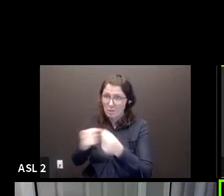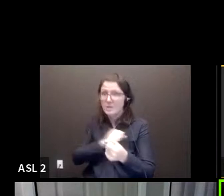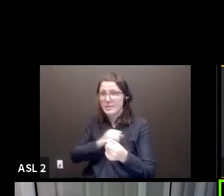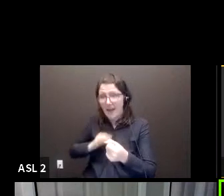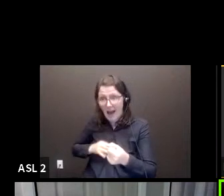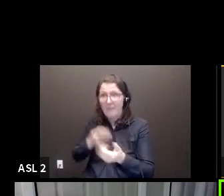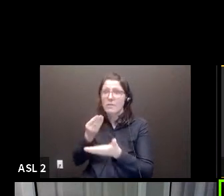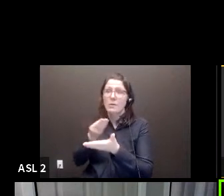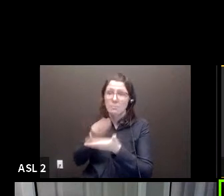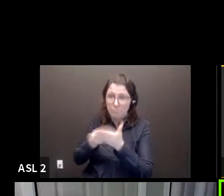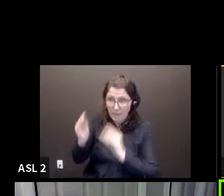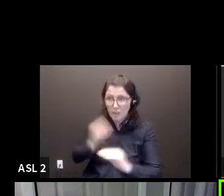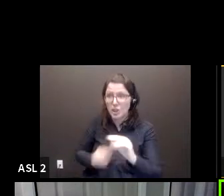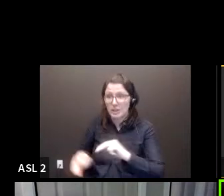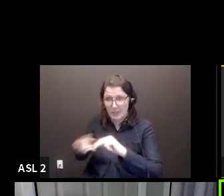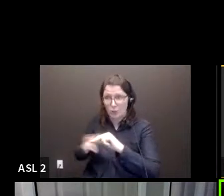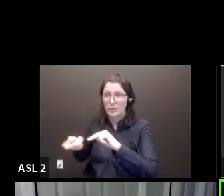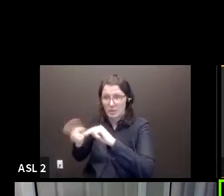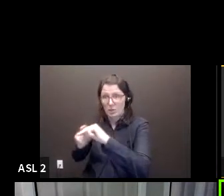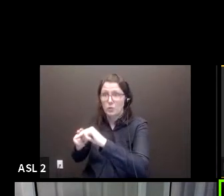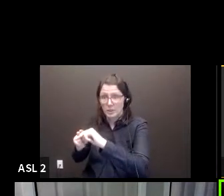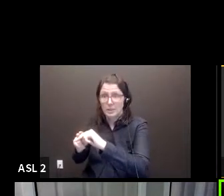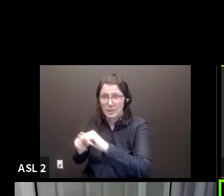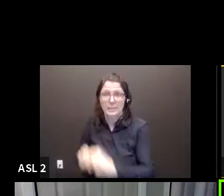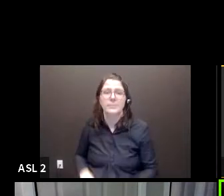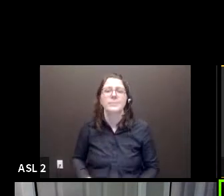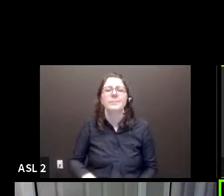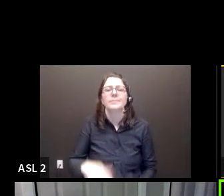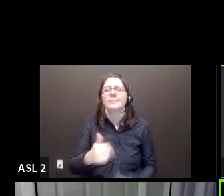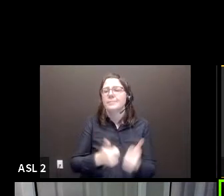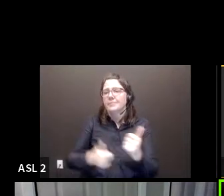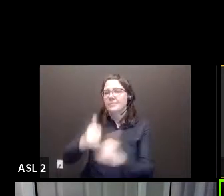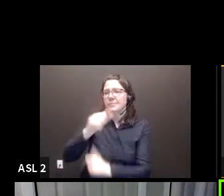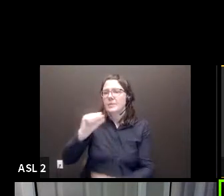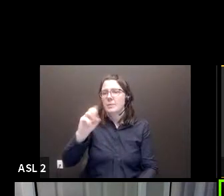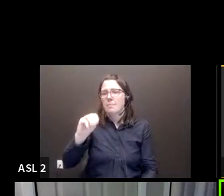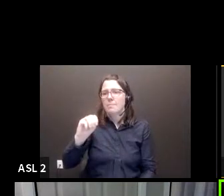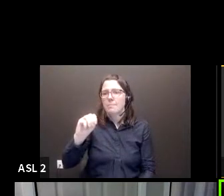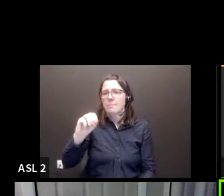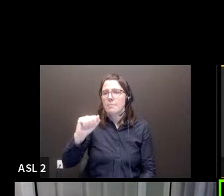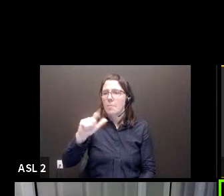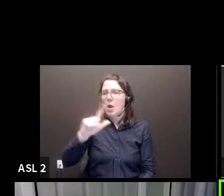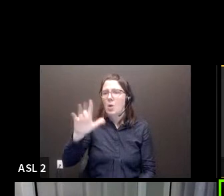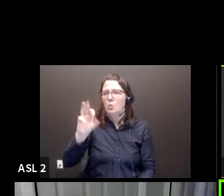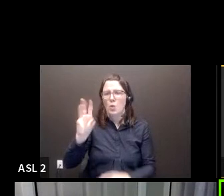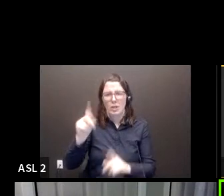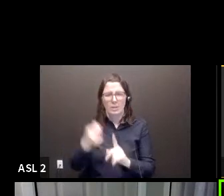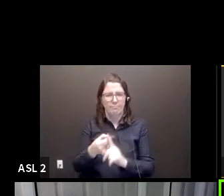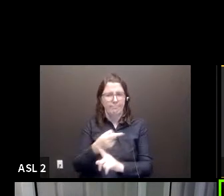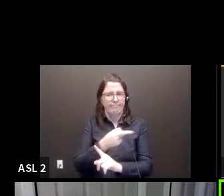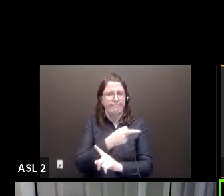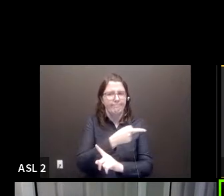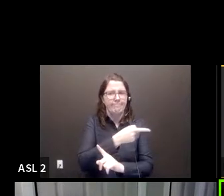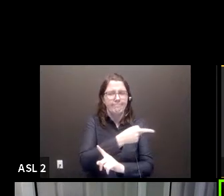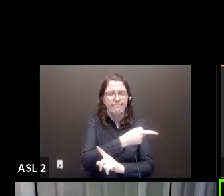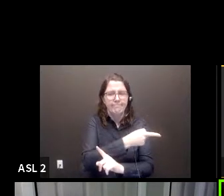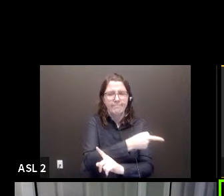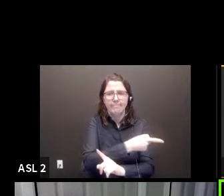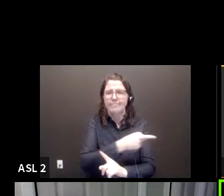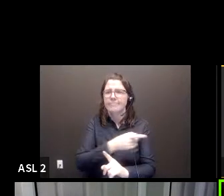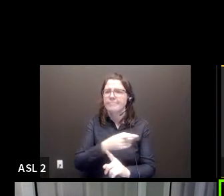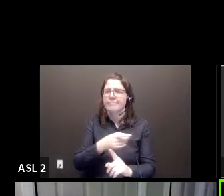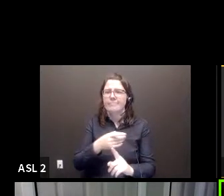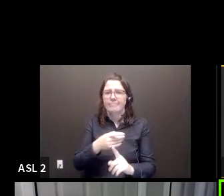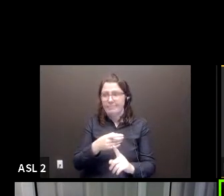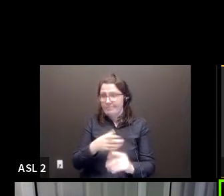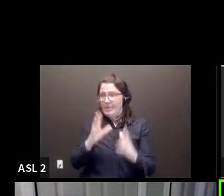okay i think we're heading down i don't want to get into this is heading down a side track here we're never going to get through with this